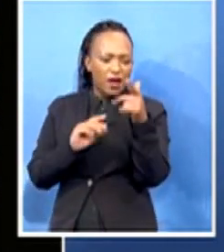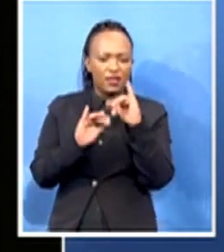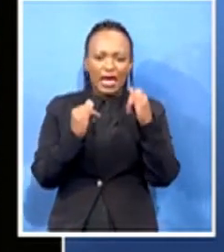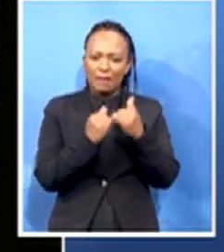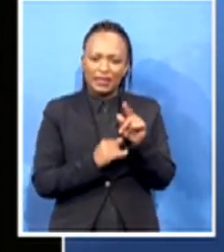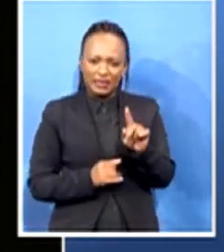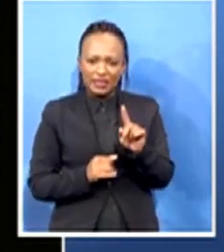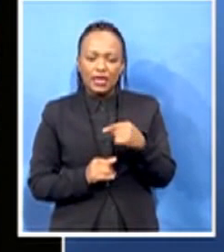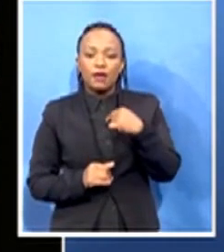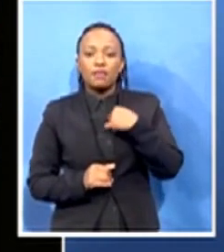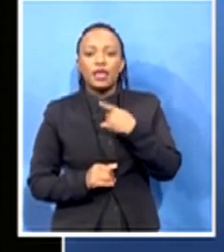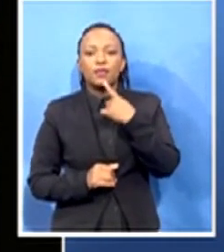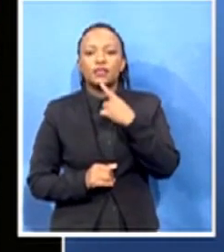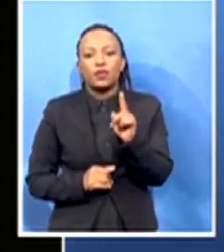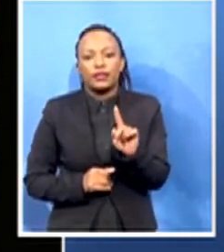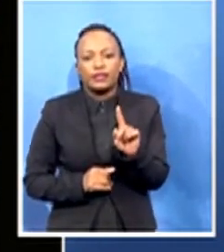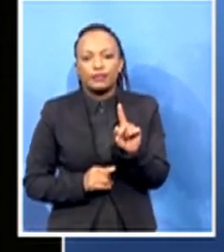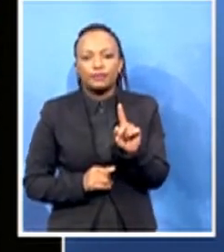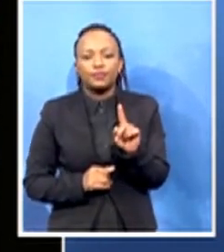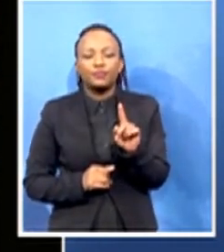the situation of those companies,